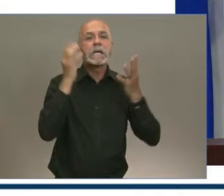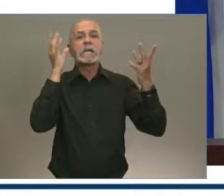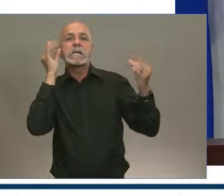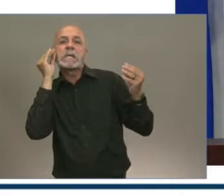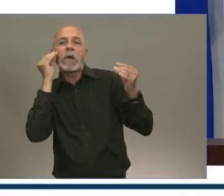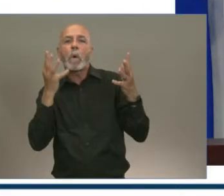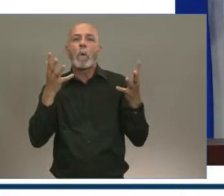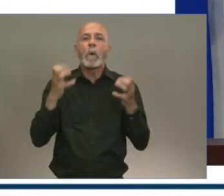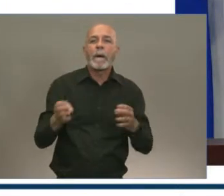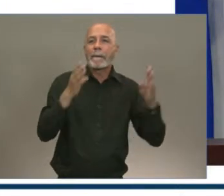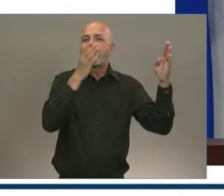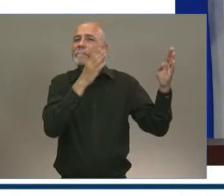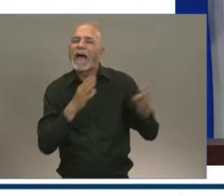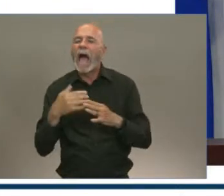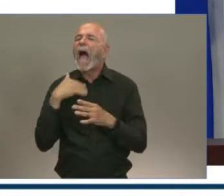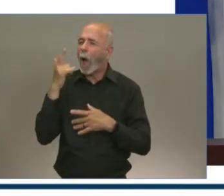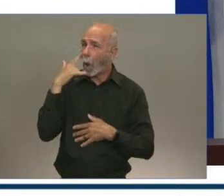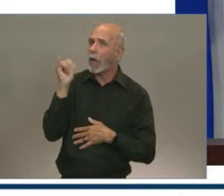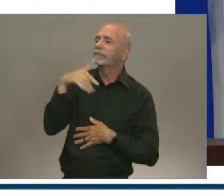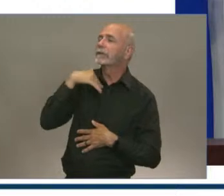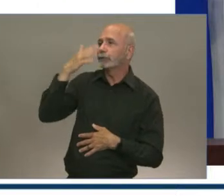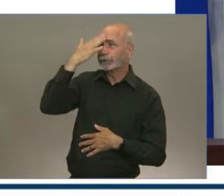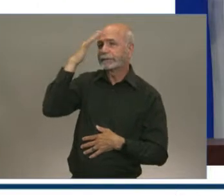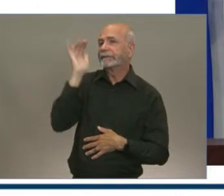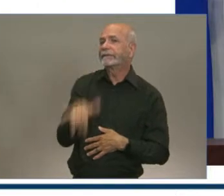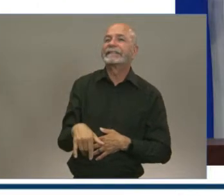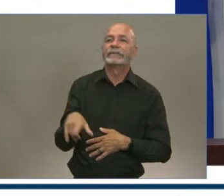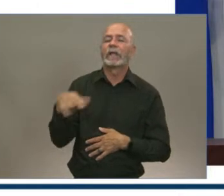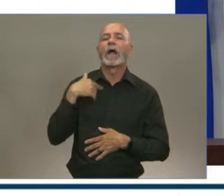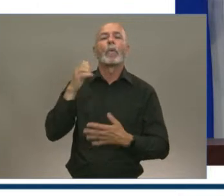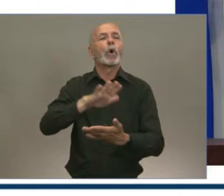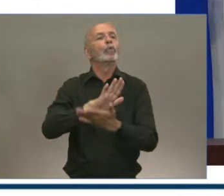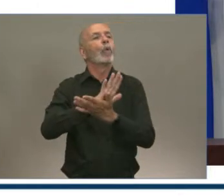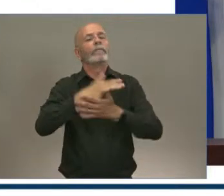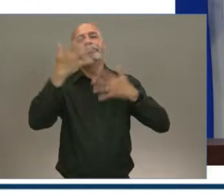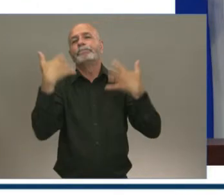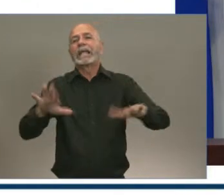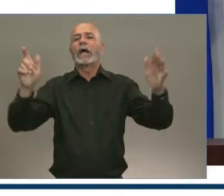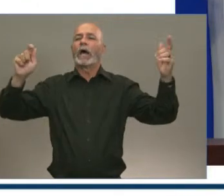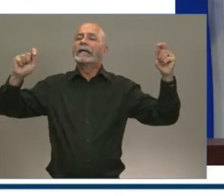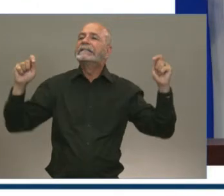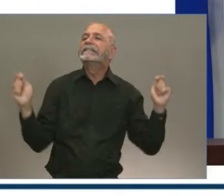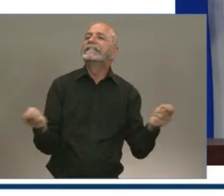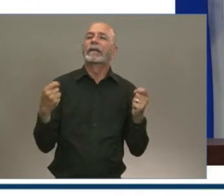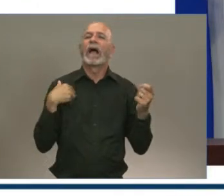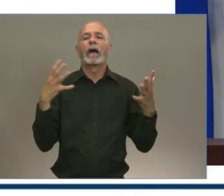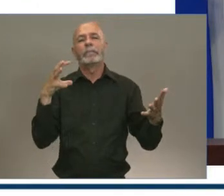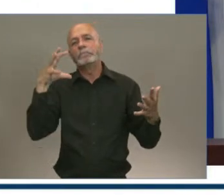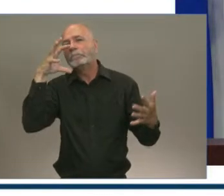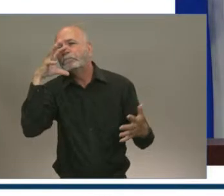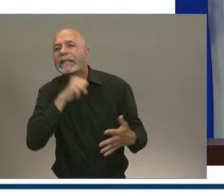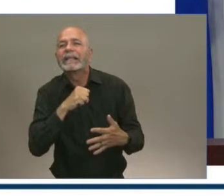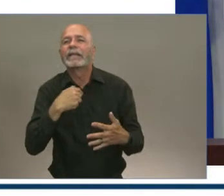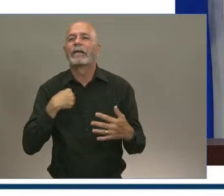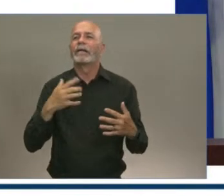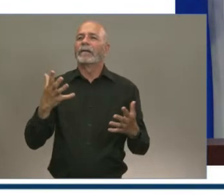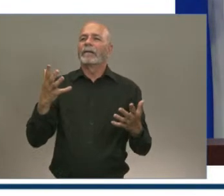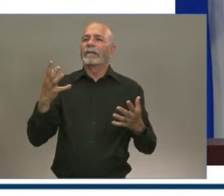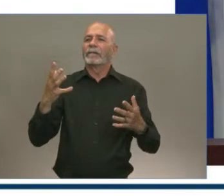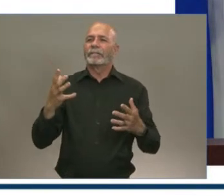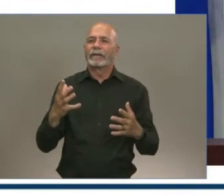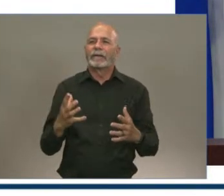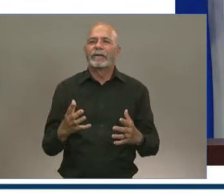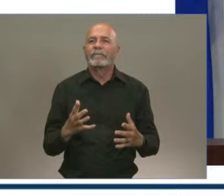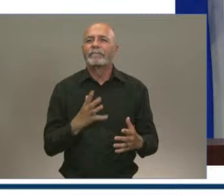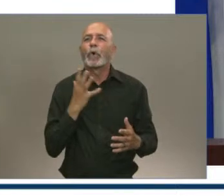you've been thinking a lot about your high school send-off. Another year of COVID and another year of missing out on a formal celebration.